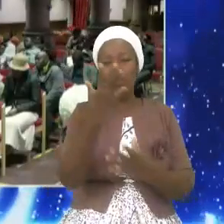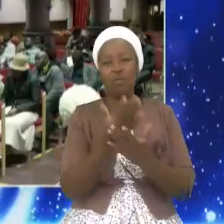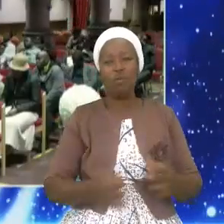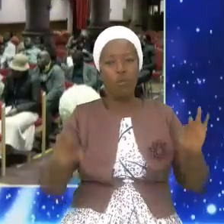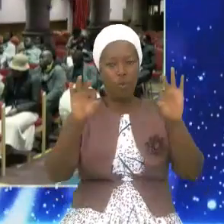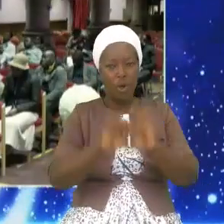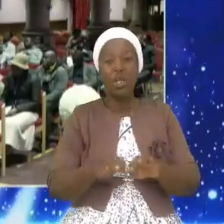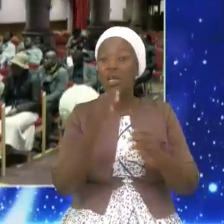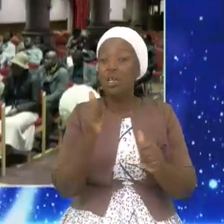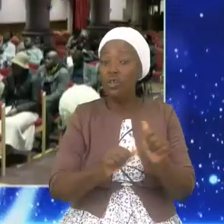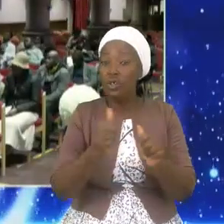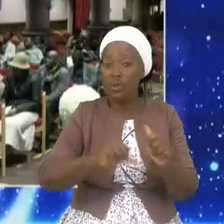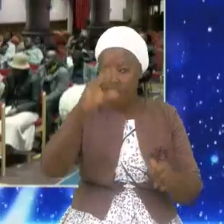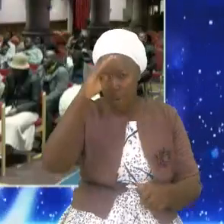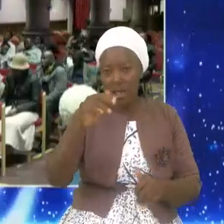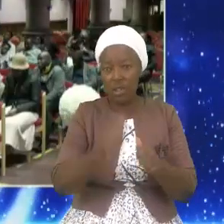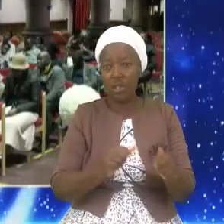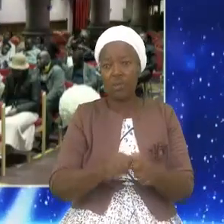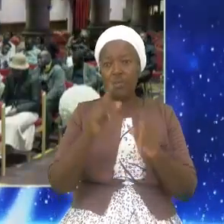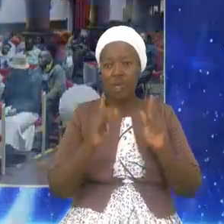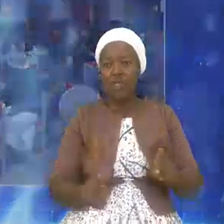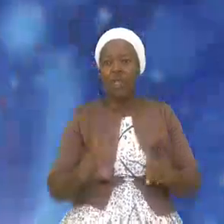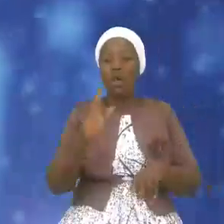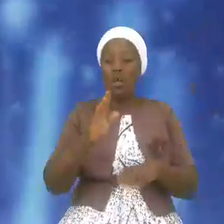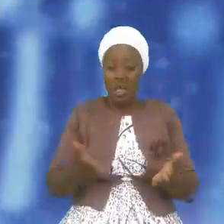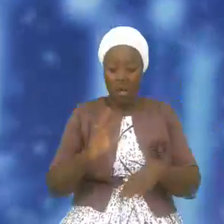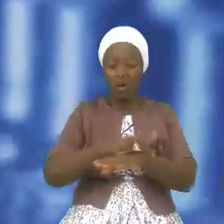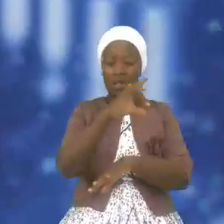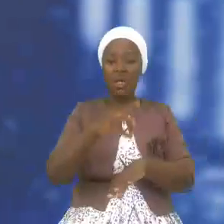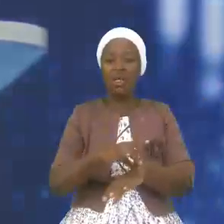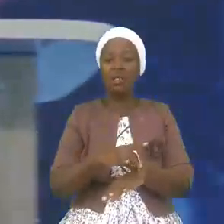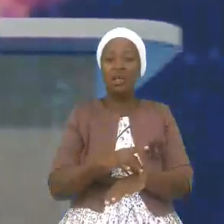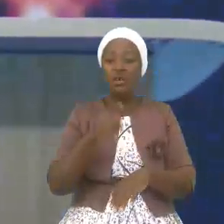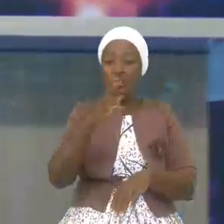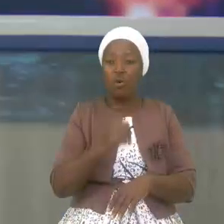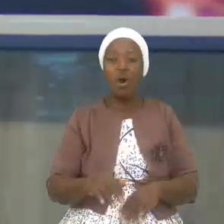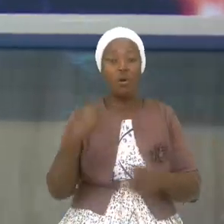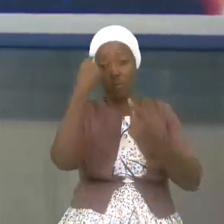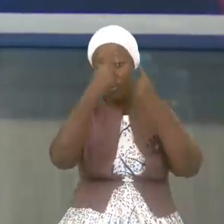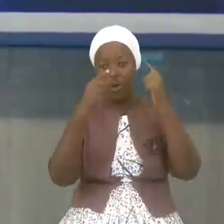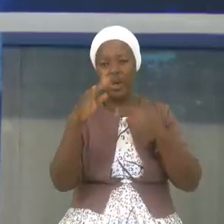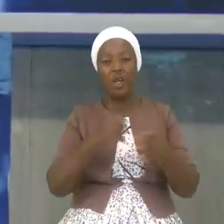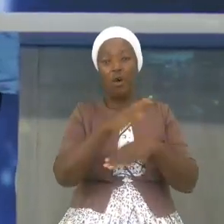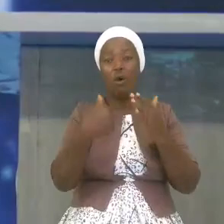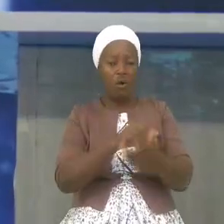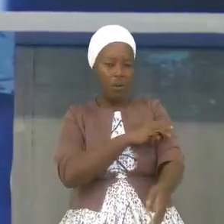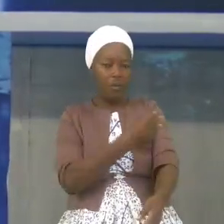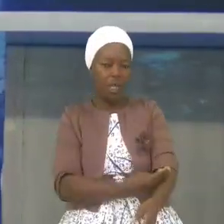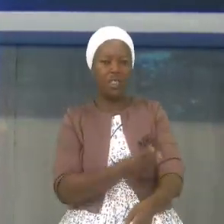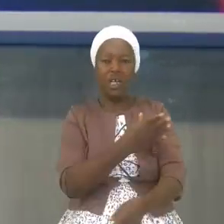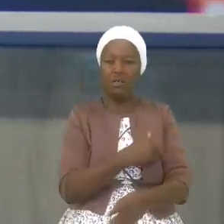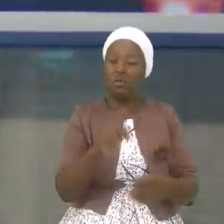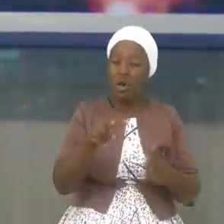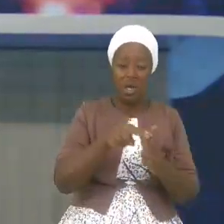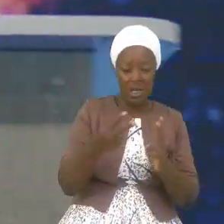face of the earth, you are weighed by the Almighty. You'll either be found wanting or you'll be found